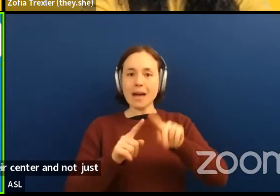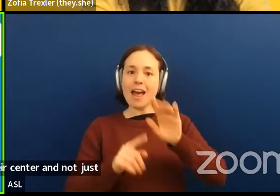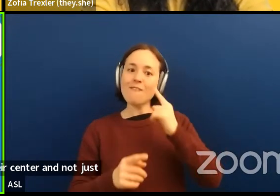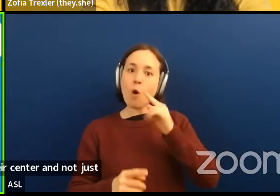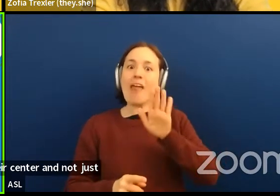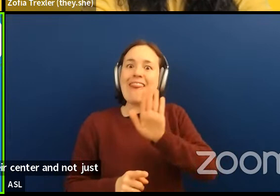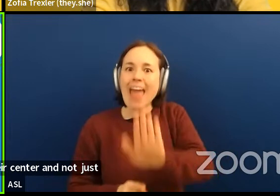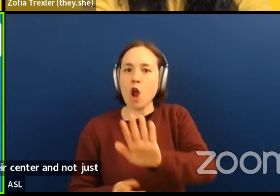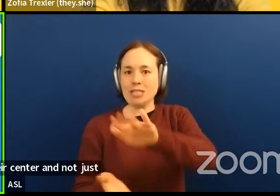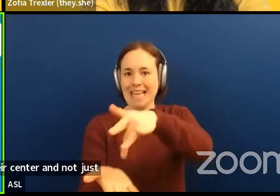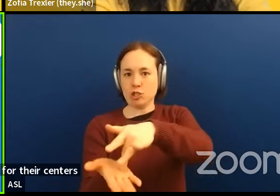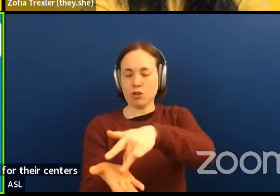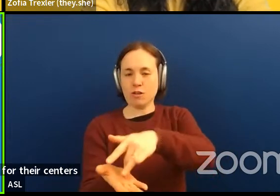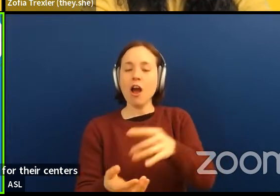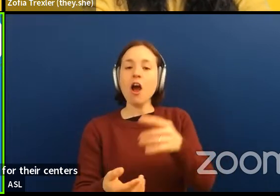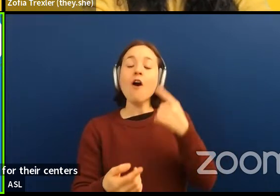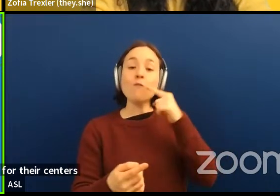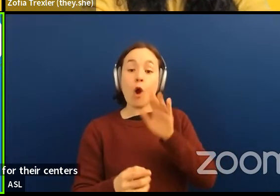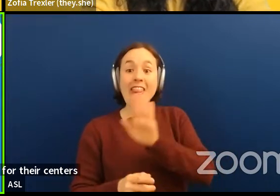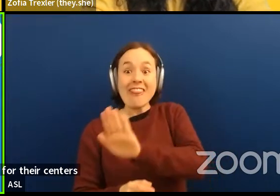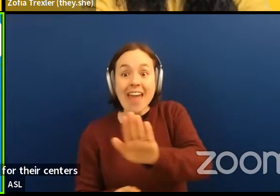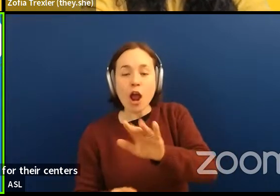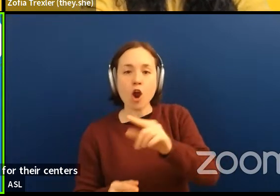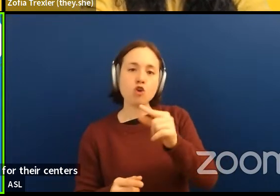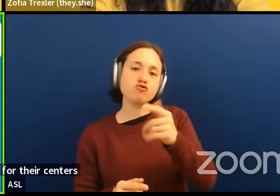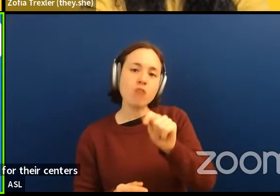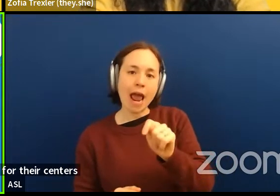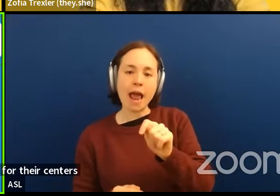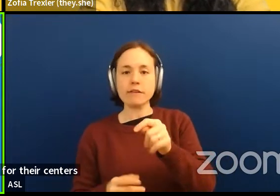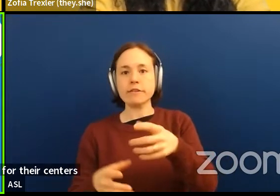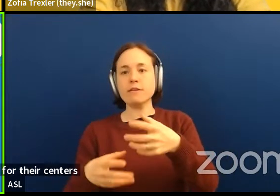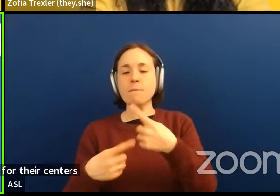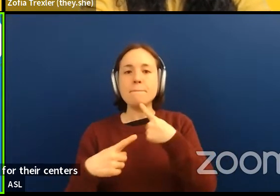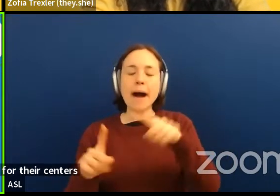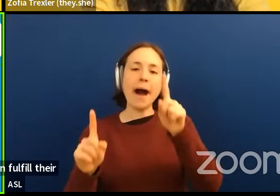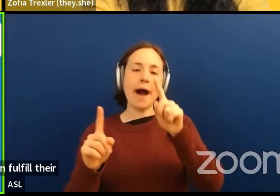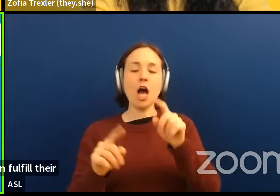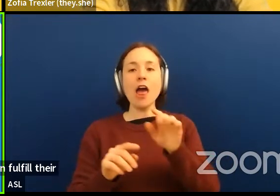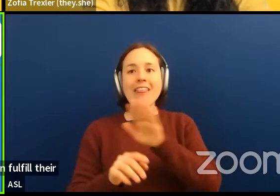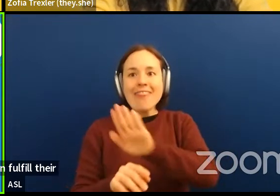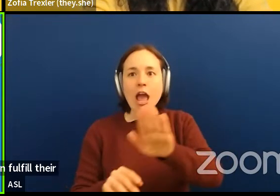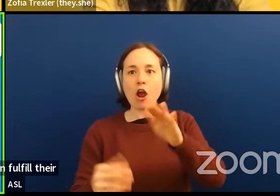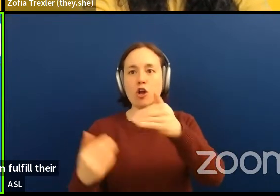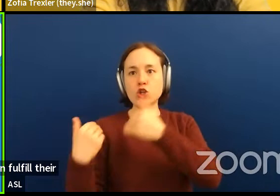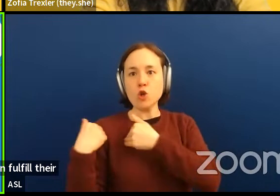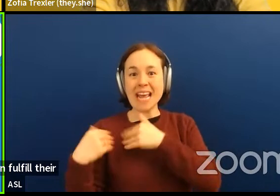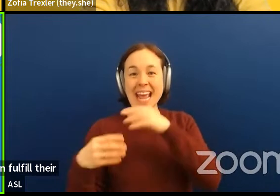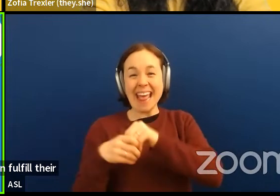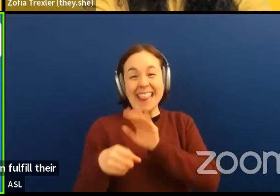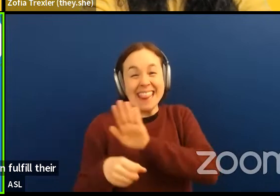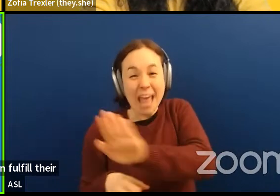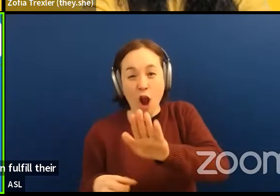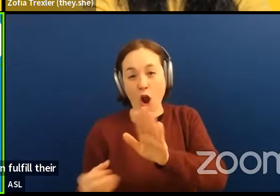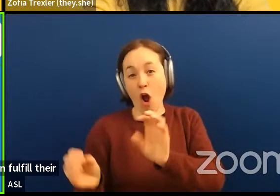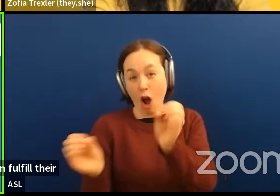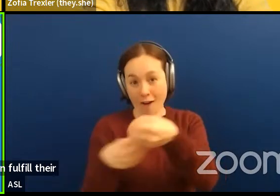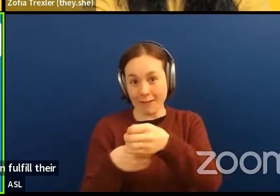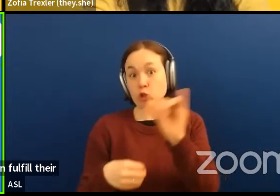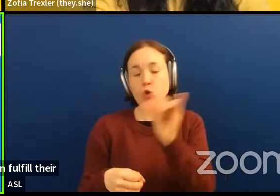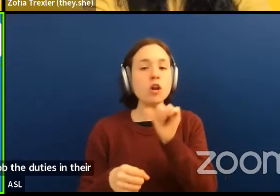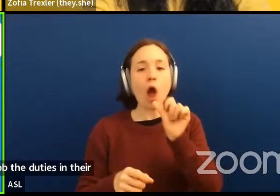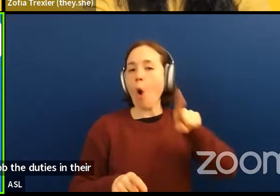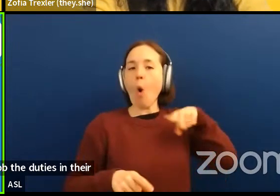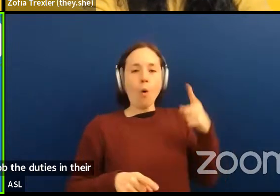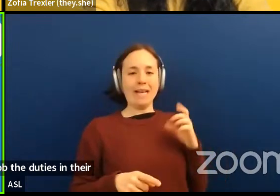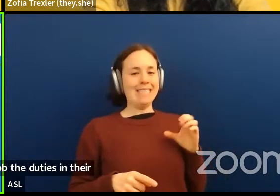so they can fulfill their grants and their job duties in their office as well. We try,